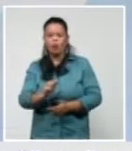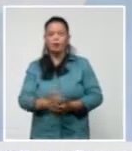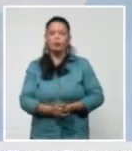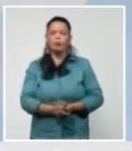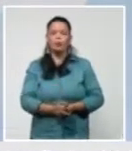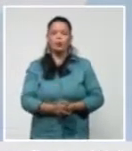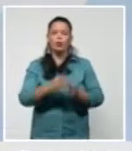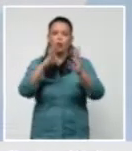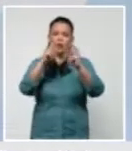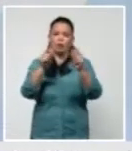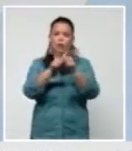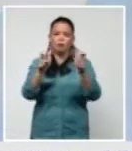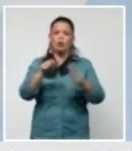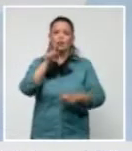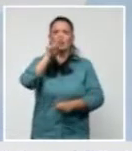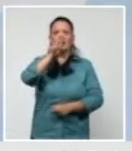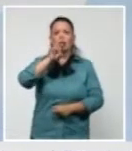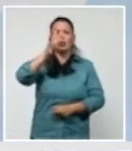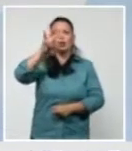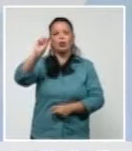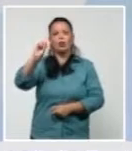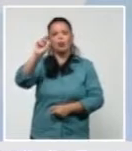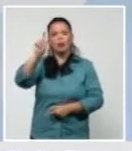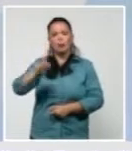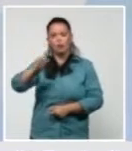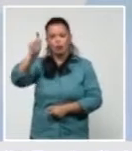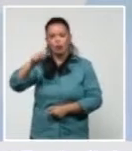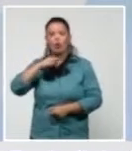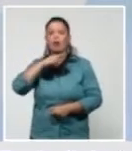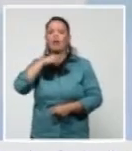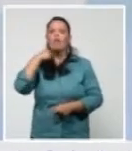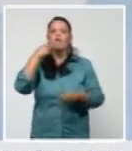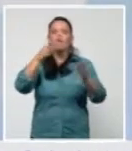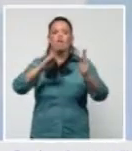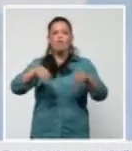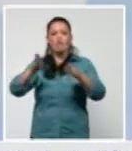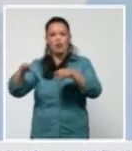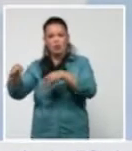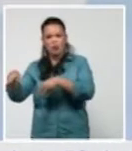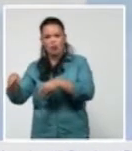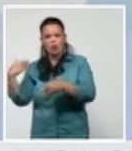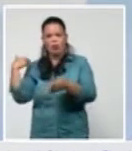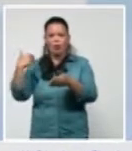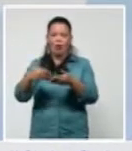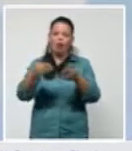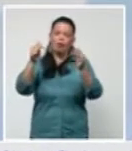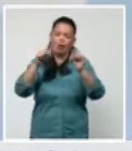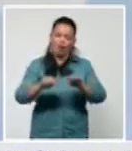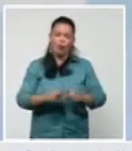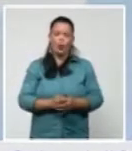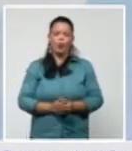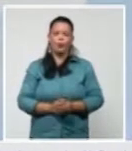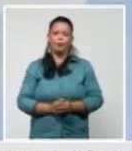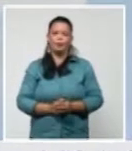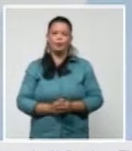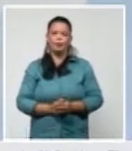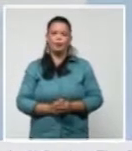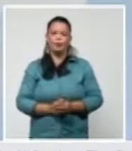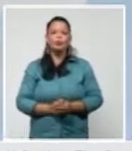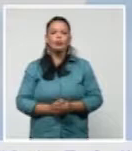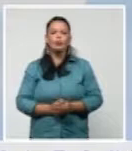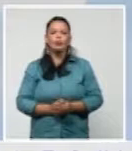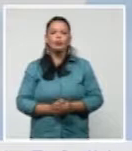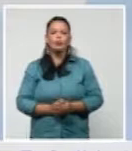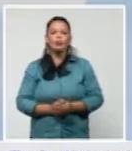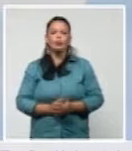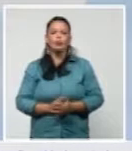of 2.54% and the regional rate of 3.07%. As I always mention, 2 people